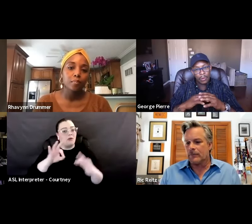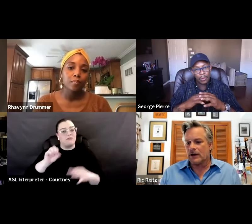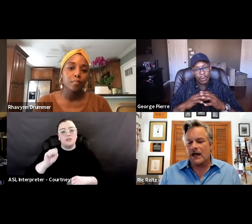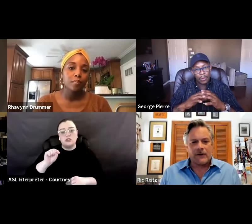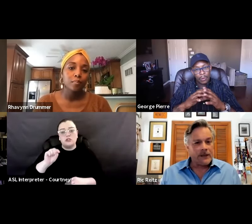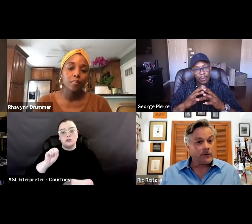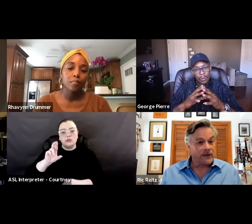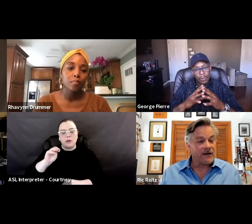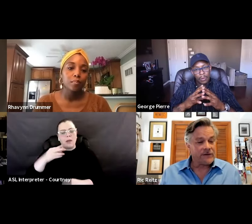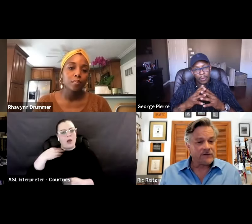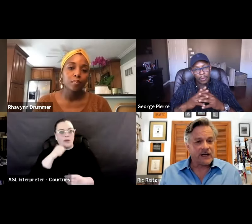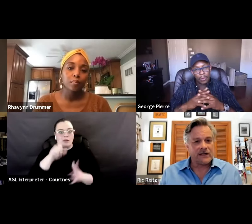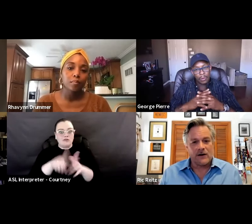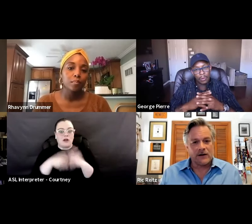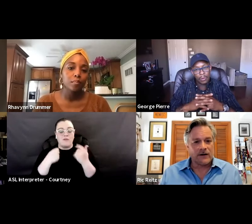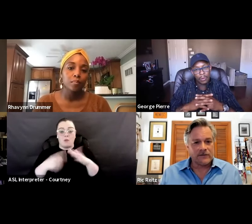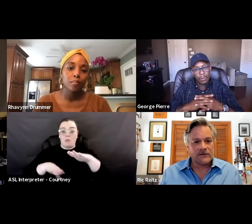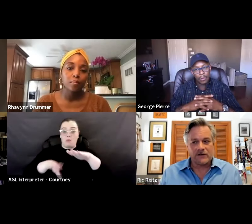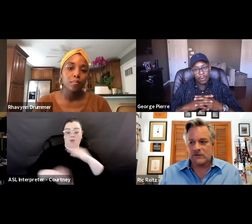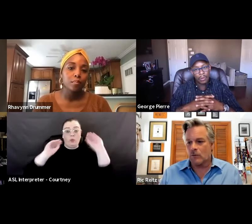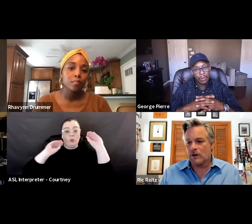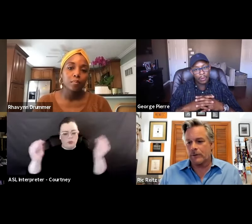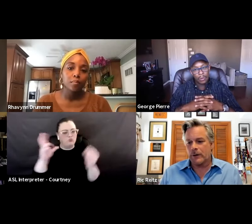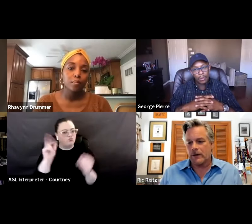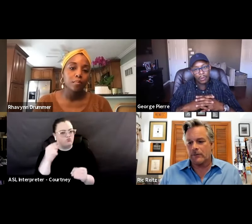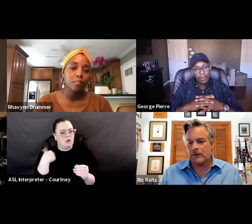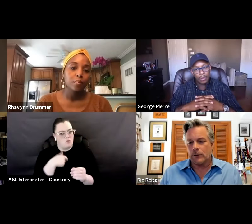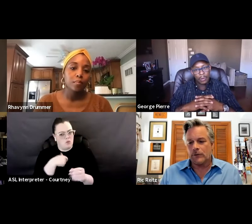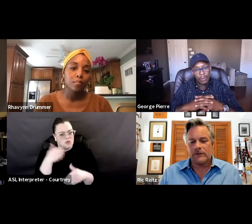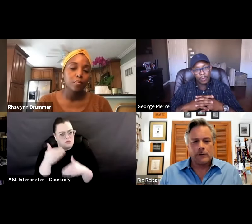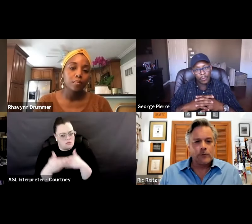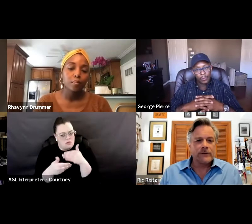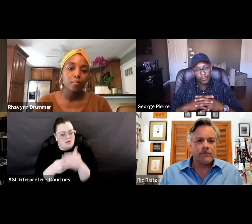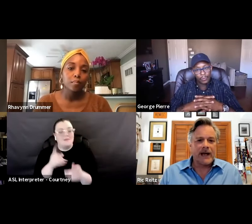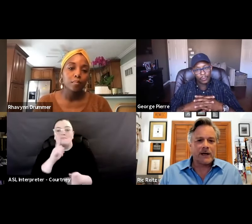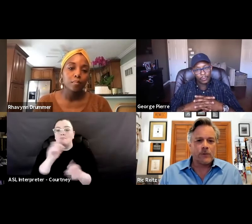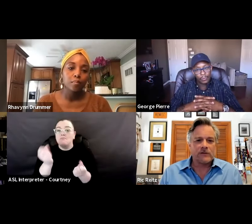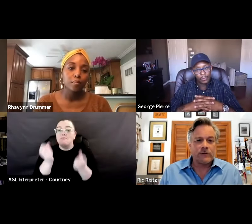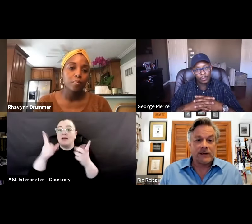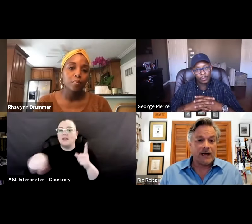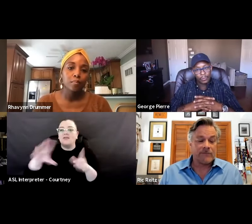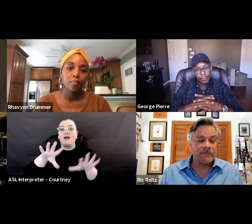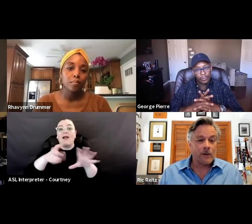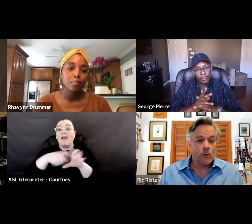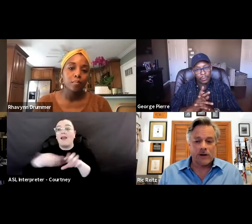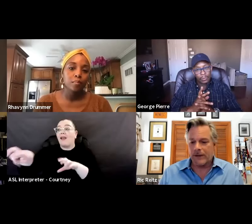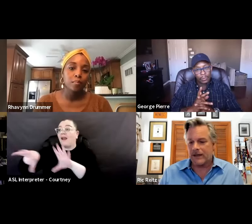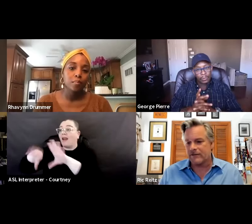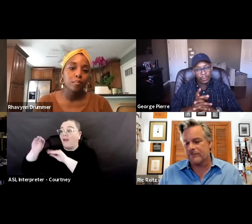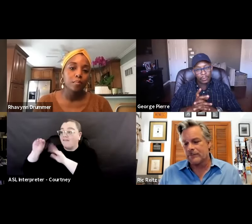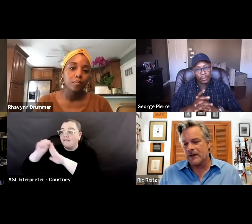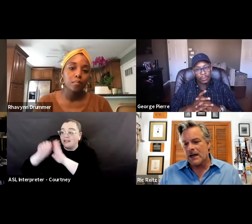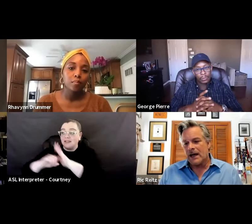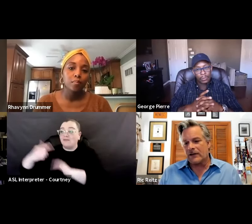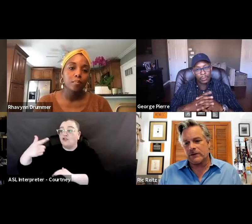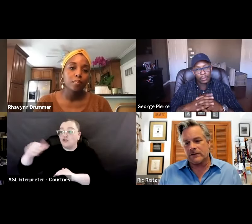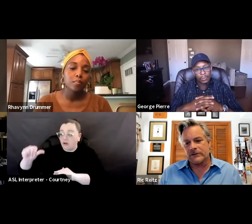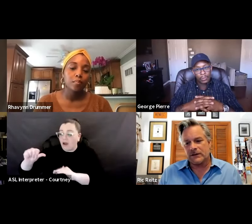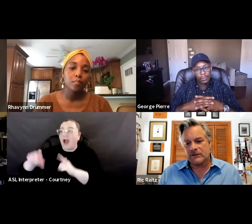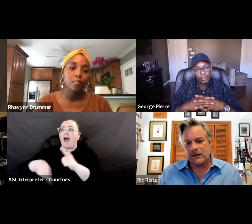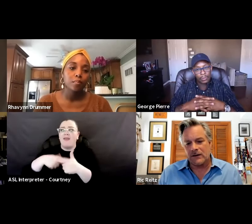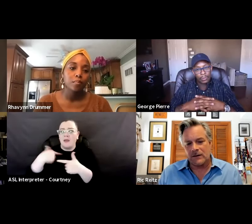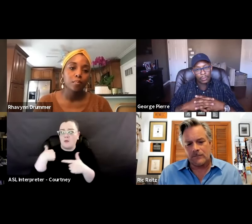A lot of our people had left the state and gone to other states to work, but we were able to lure them back once we became far more competitive. As